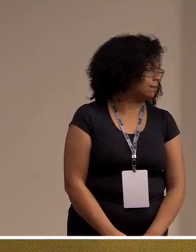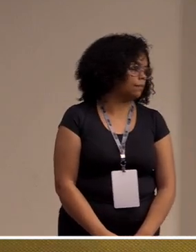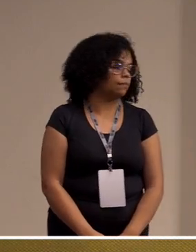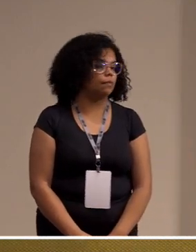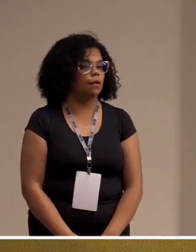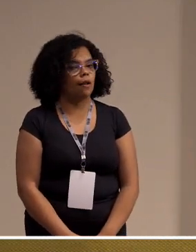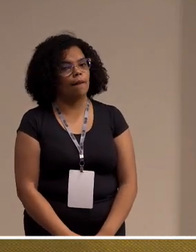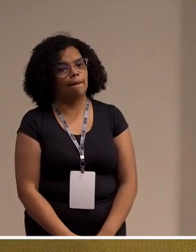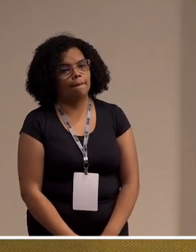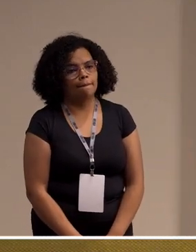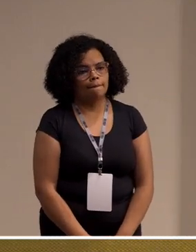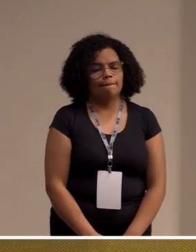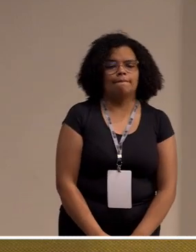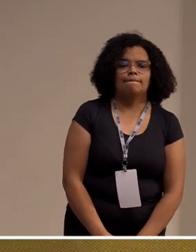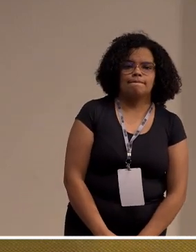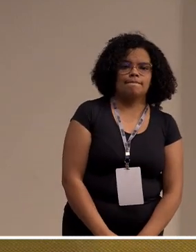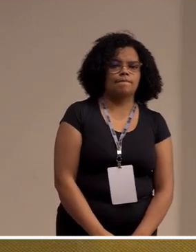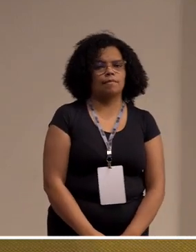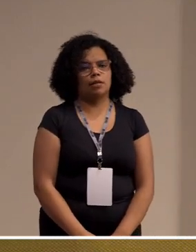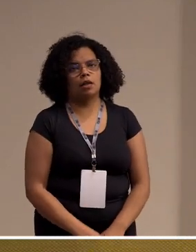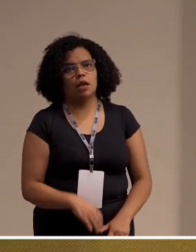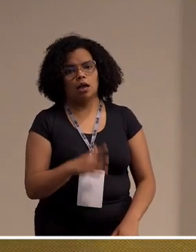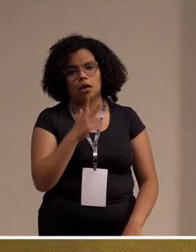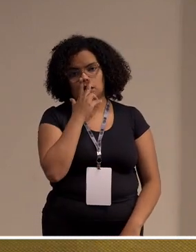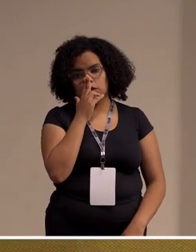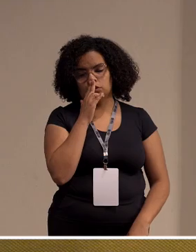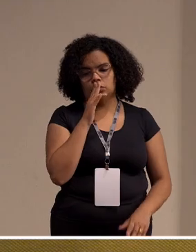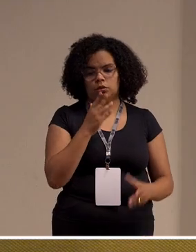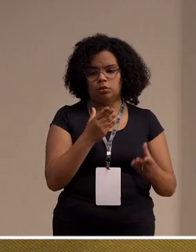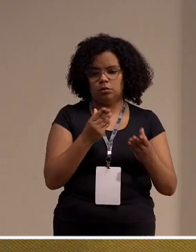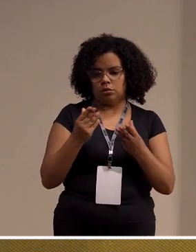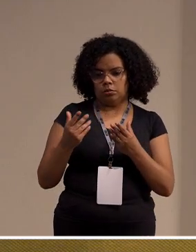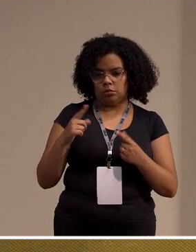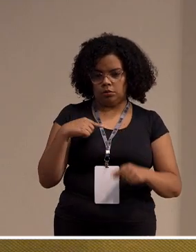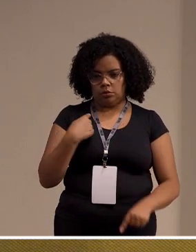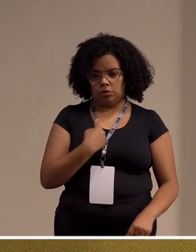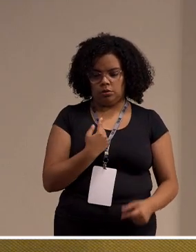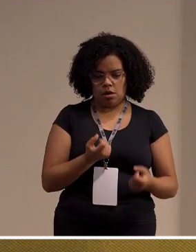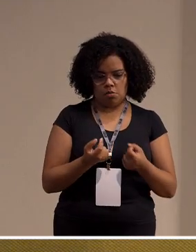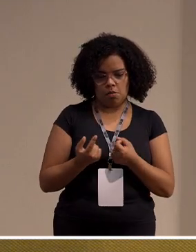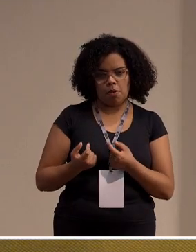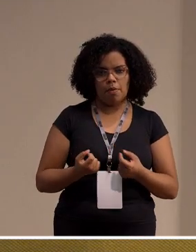I think many of us, we kind of waver between